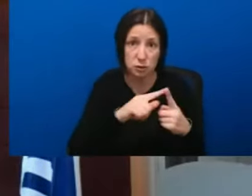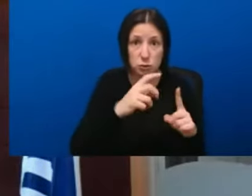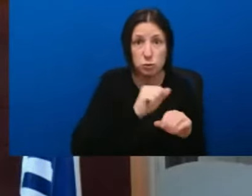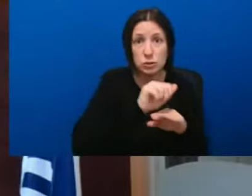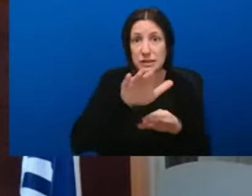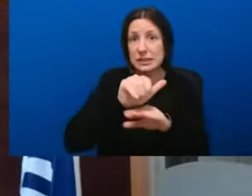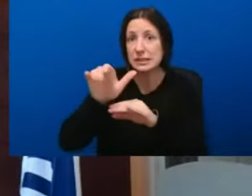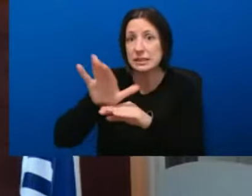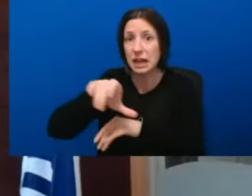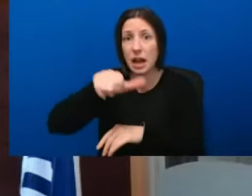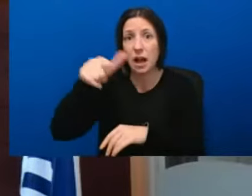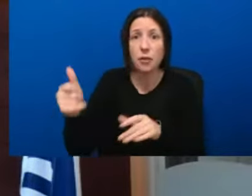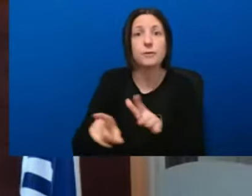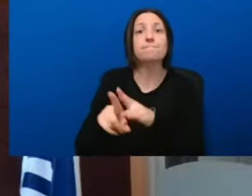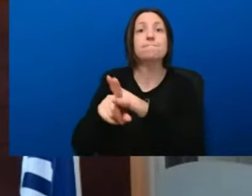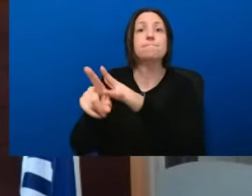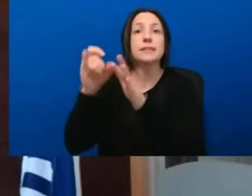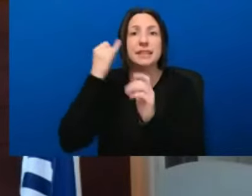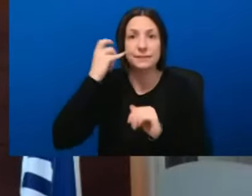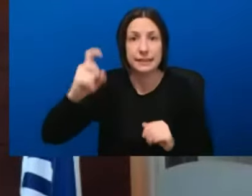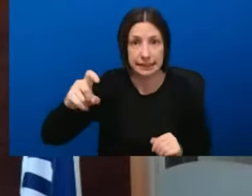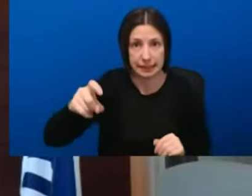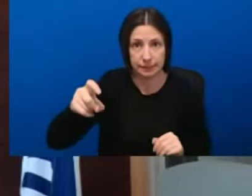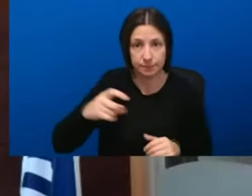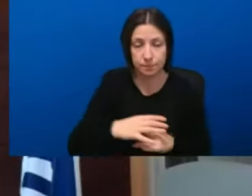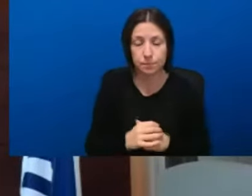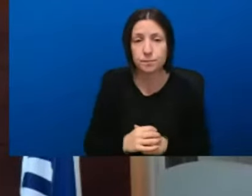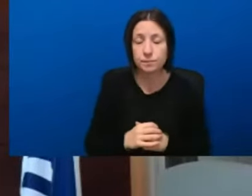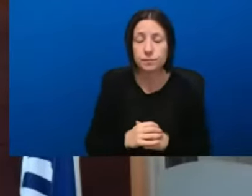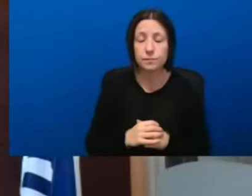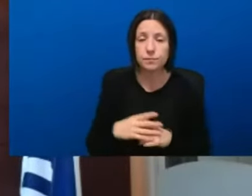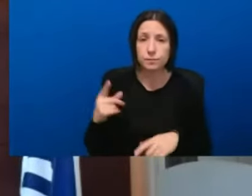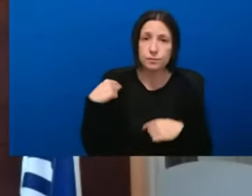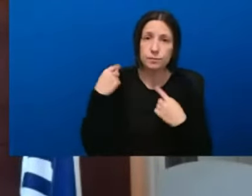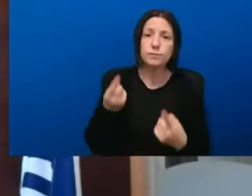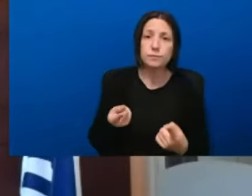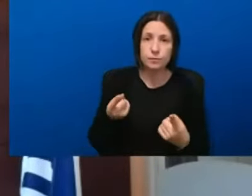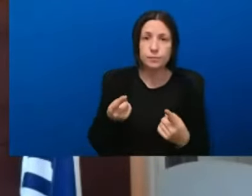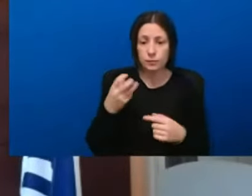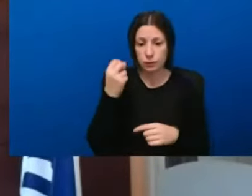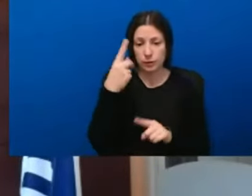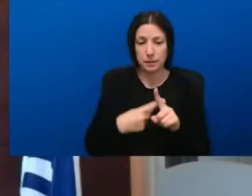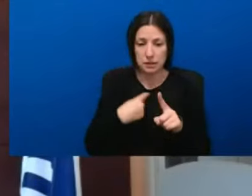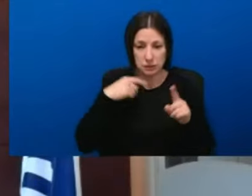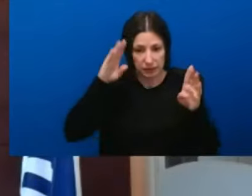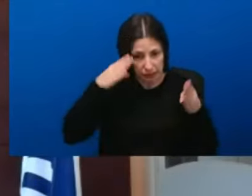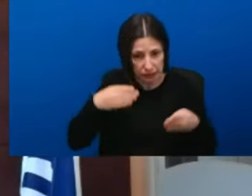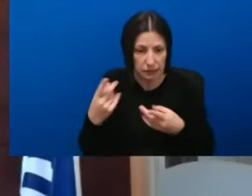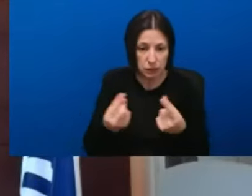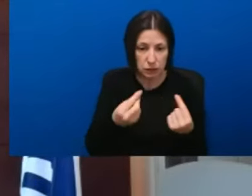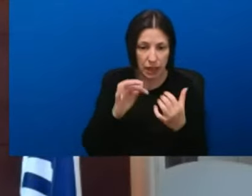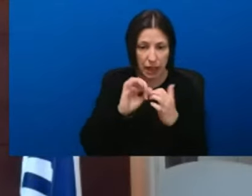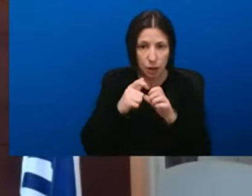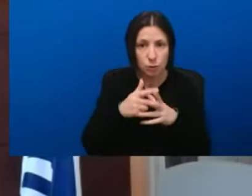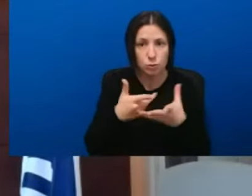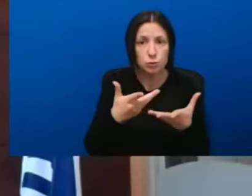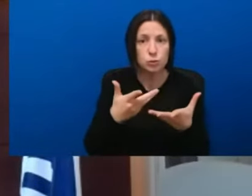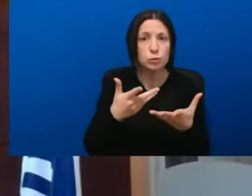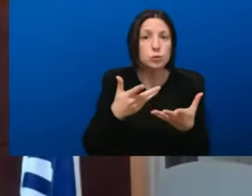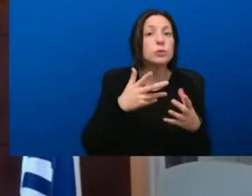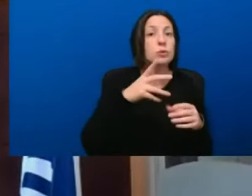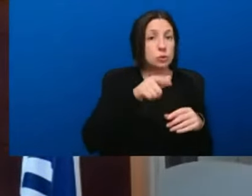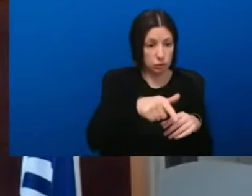for potential deployments to other hazards that this province may need us for. It's something that we've been focusing on for the last 12 months,